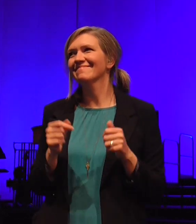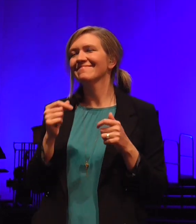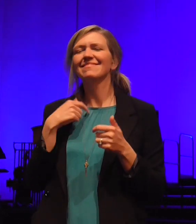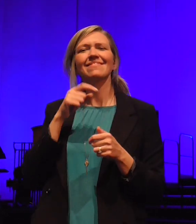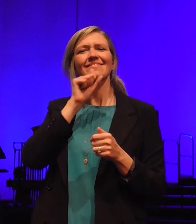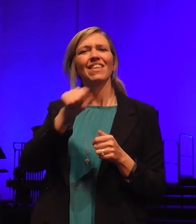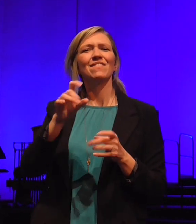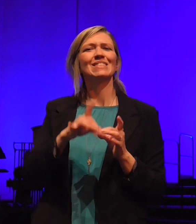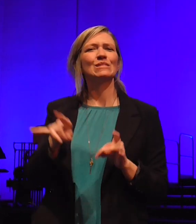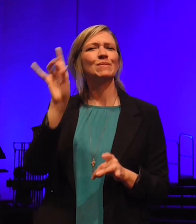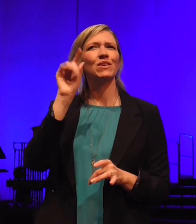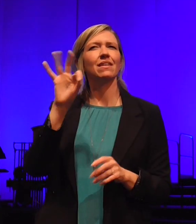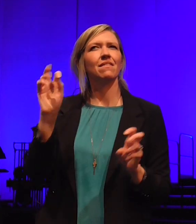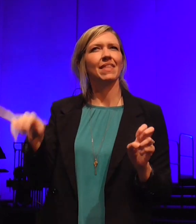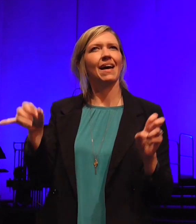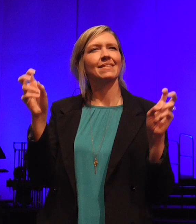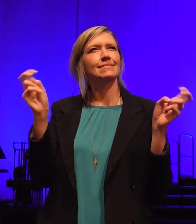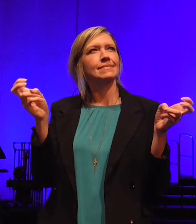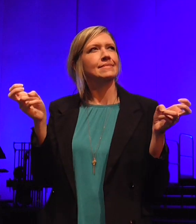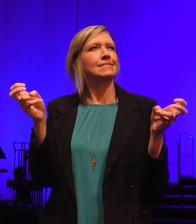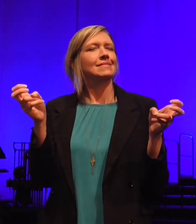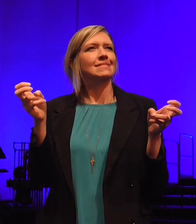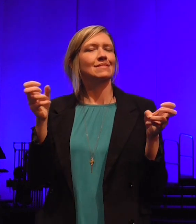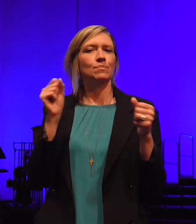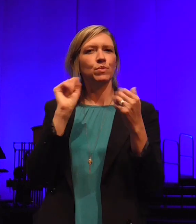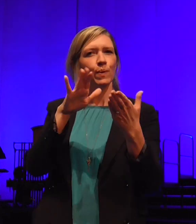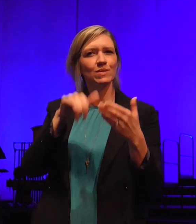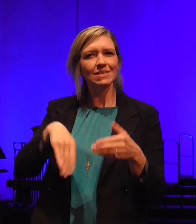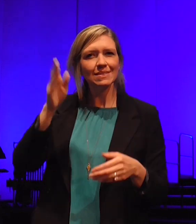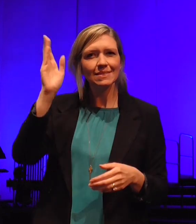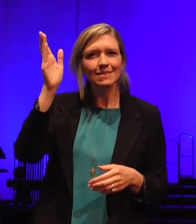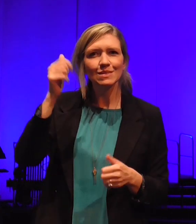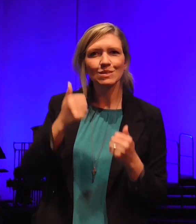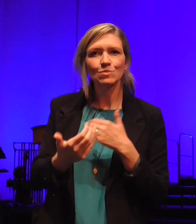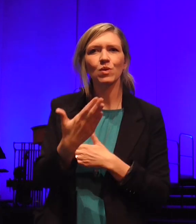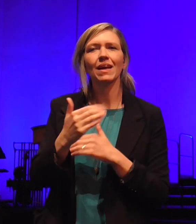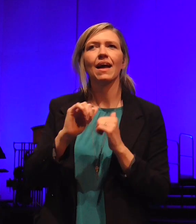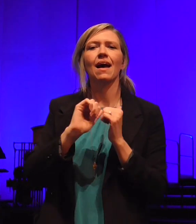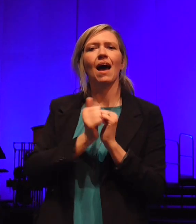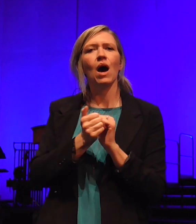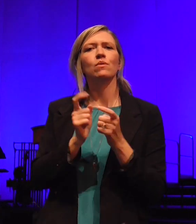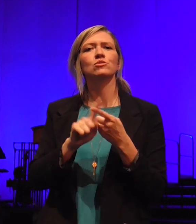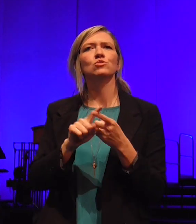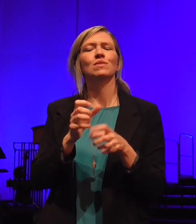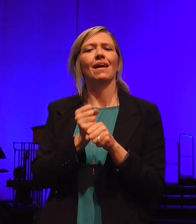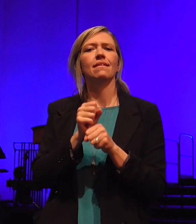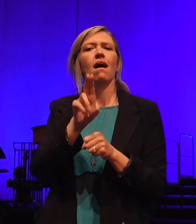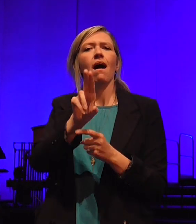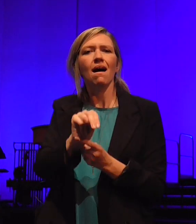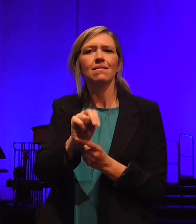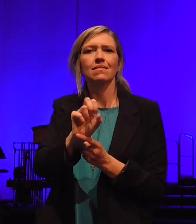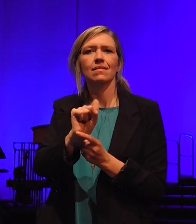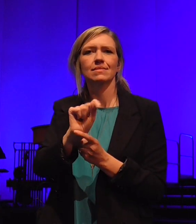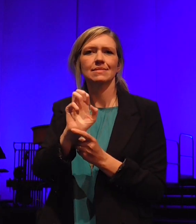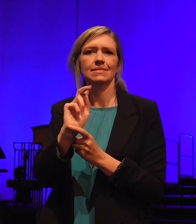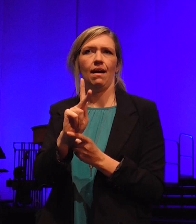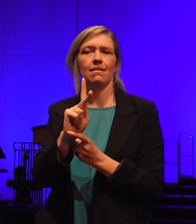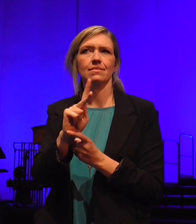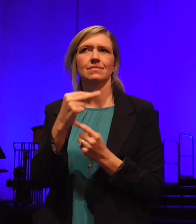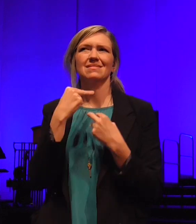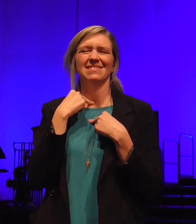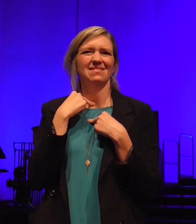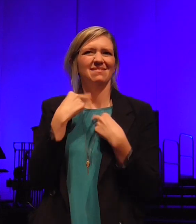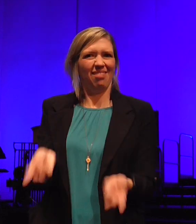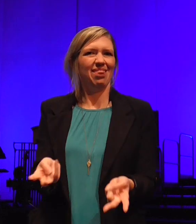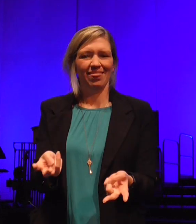And I love the spirit of that as we approach our message this morning, how to get unstuck. That